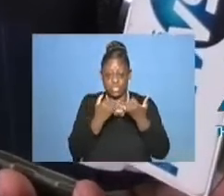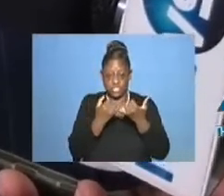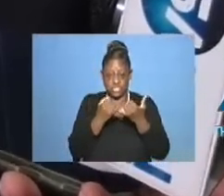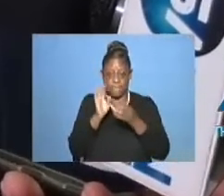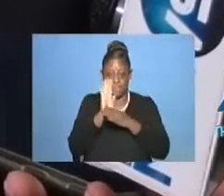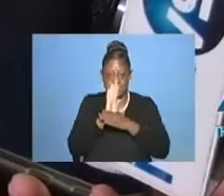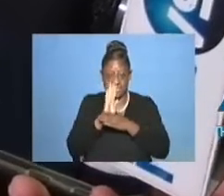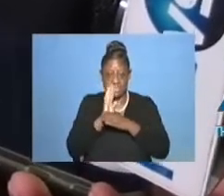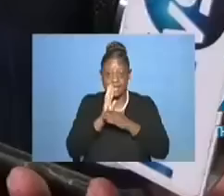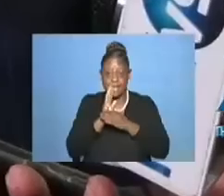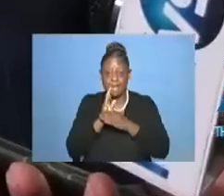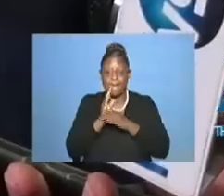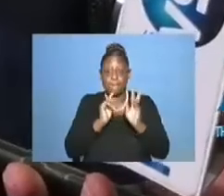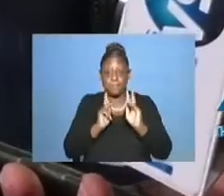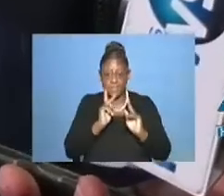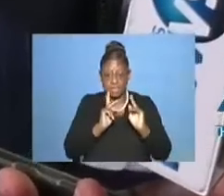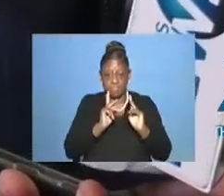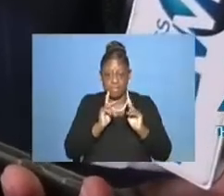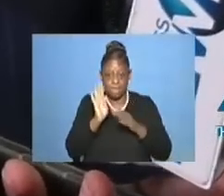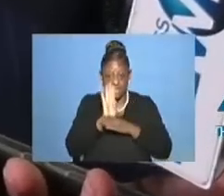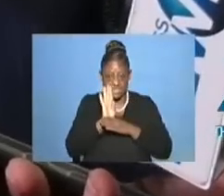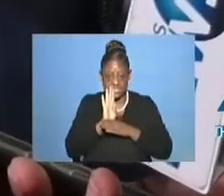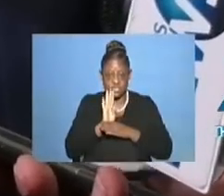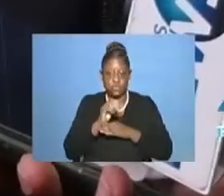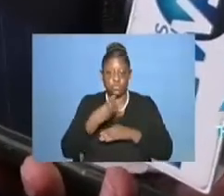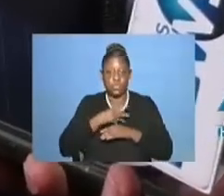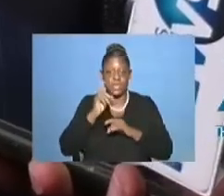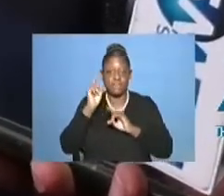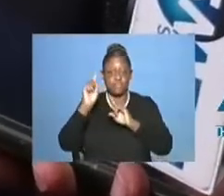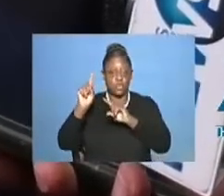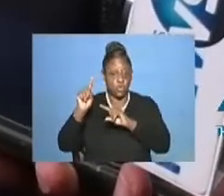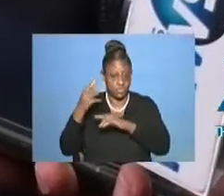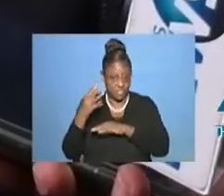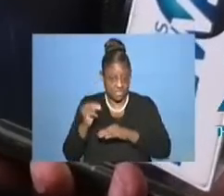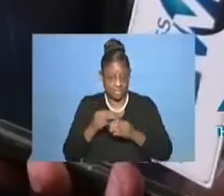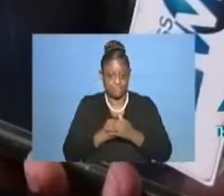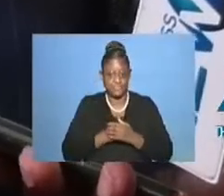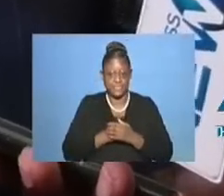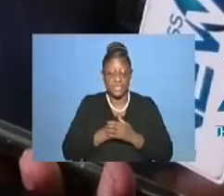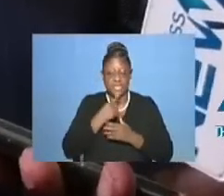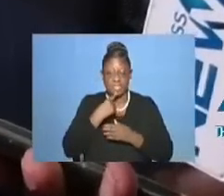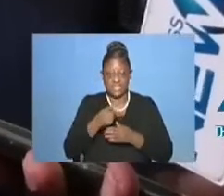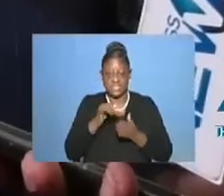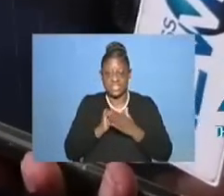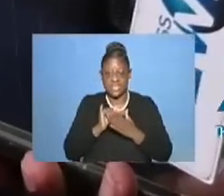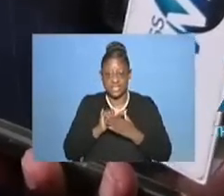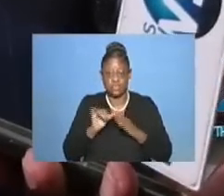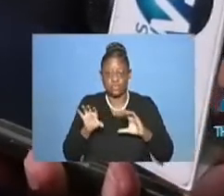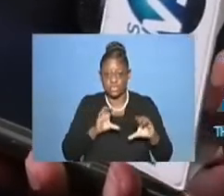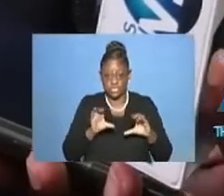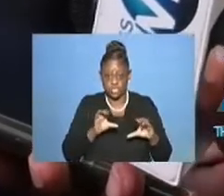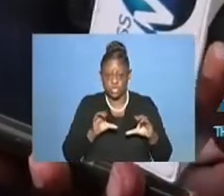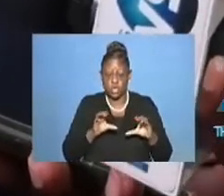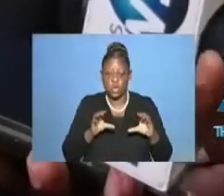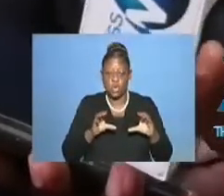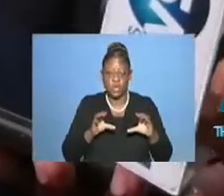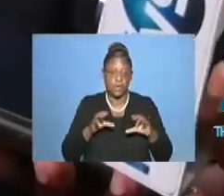and a people business, you have to go where they are. So I can give an account for the missions that we have done. We will do